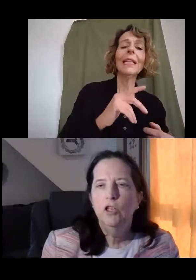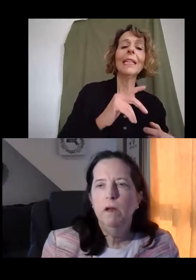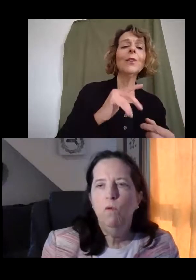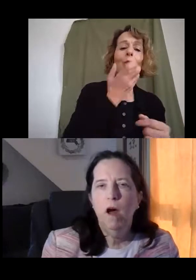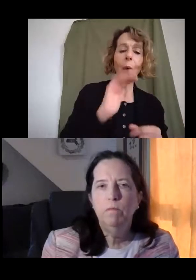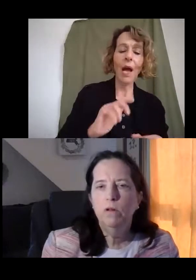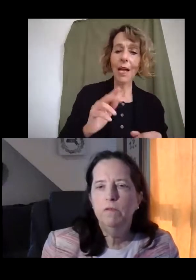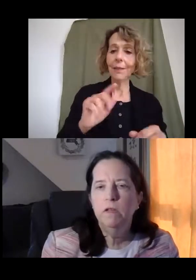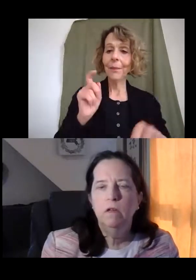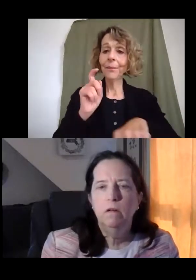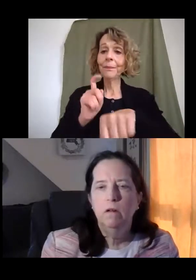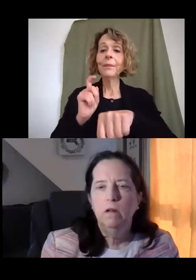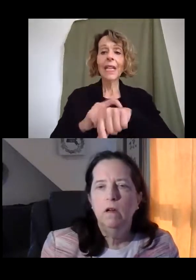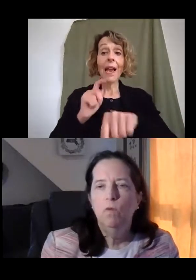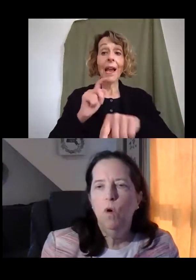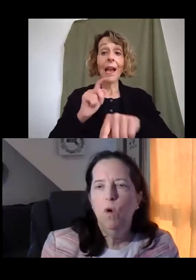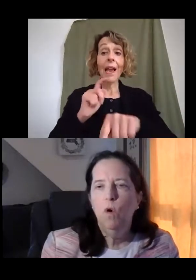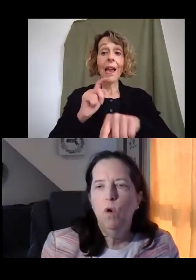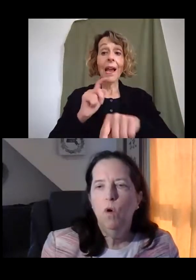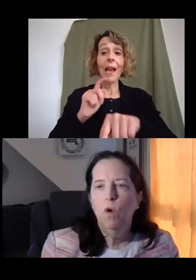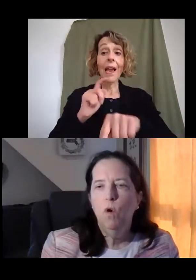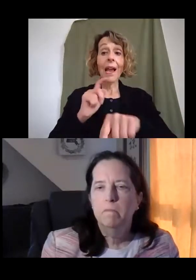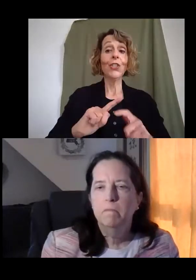They should be waterproofed. And